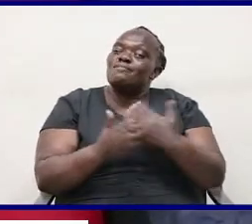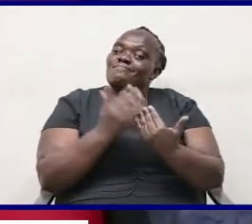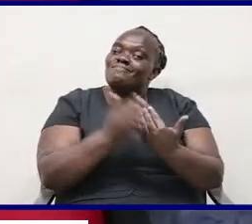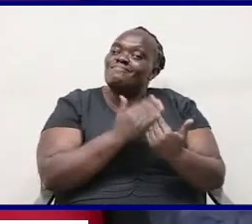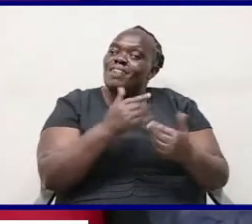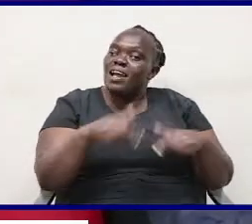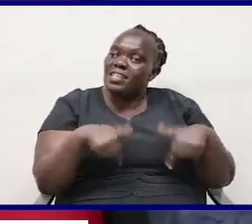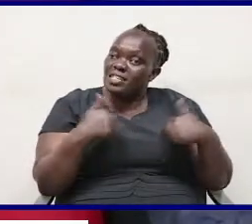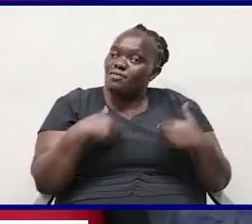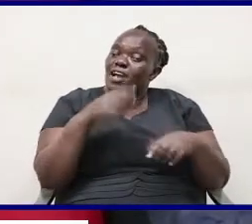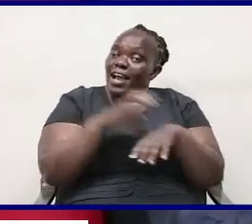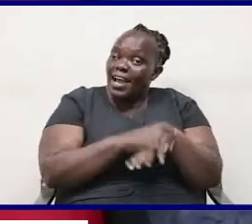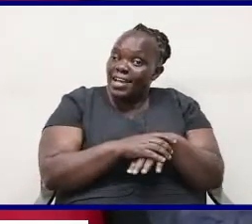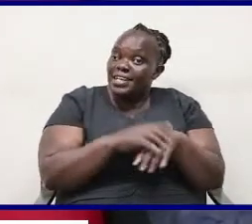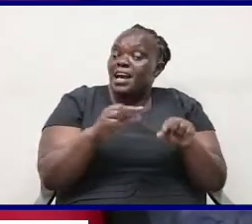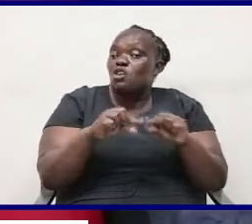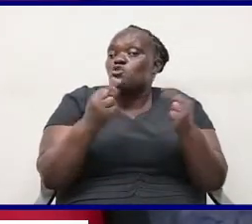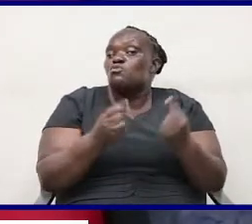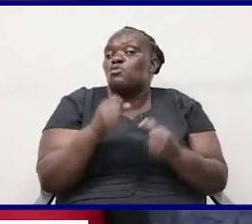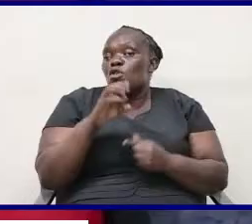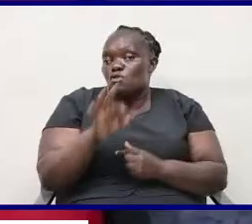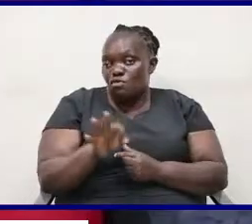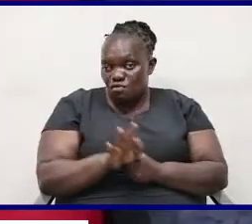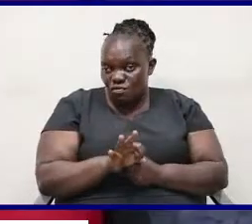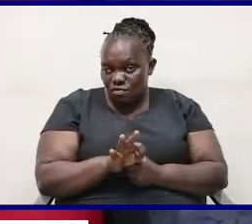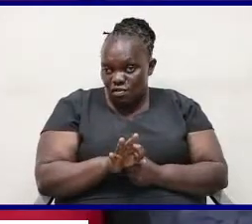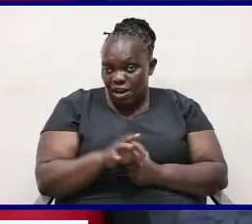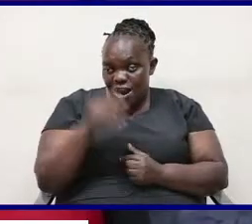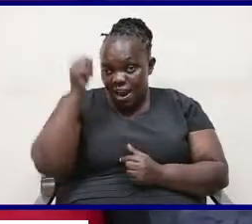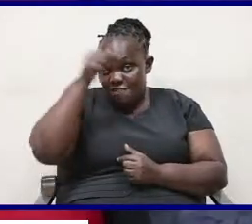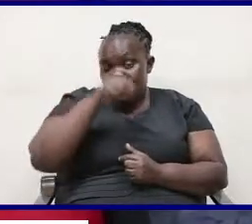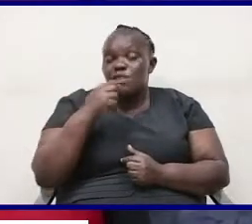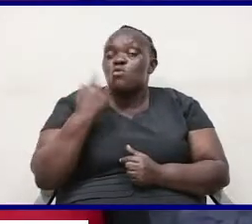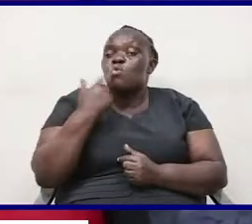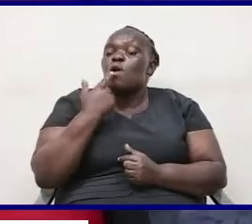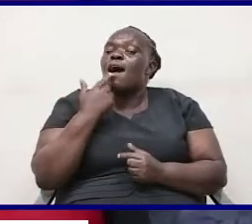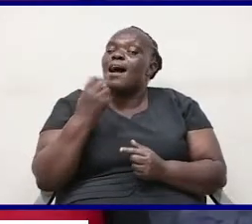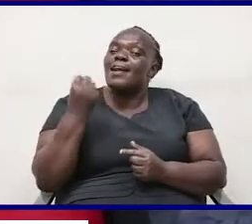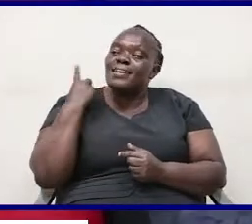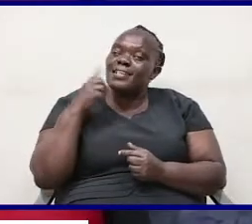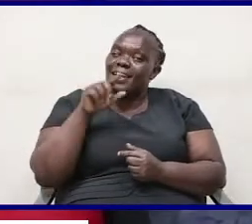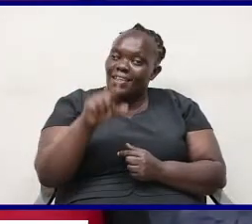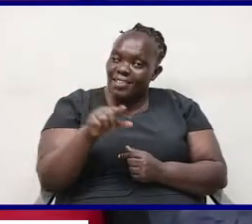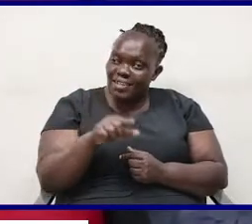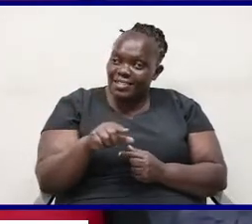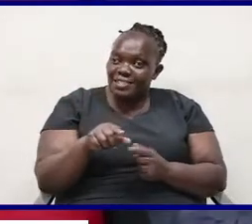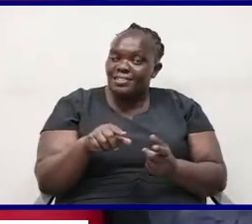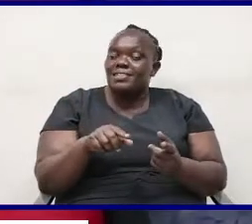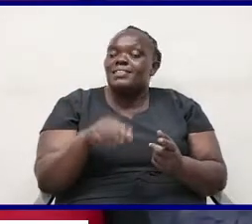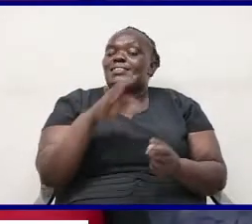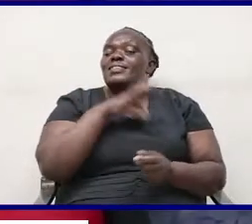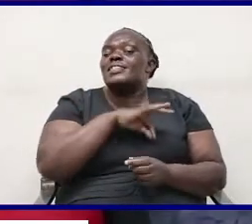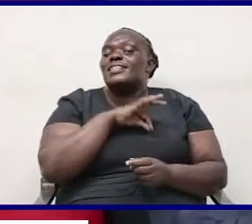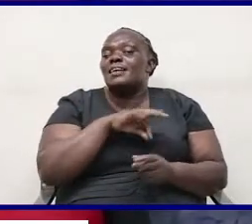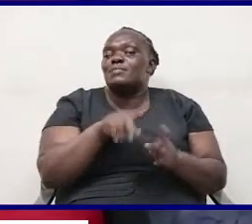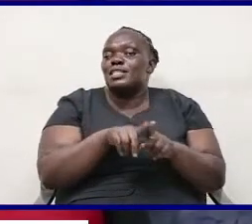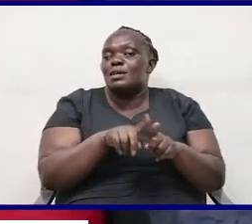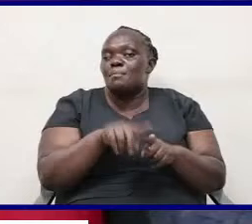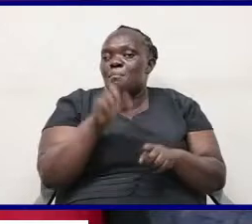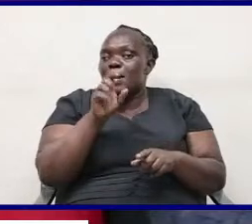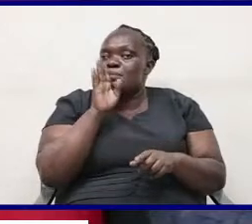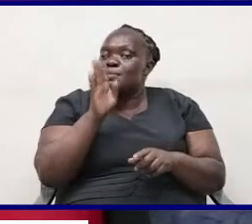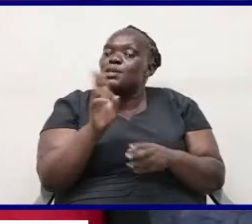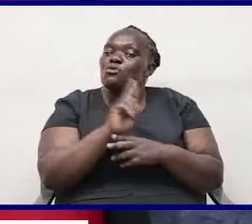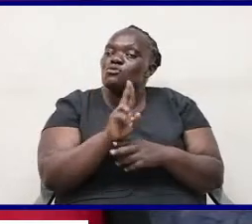myself. So we are getting a group of Africans who are understanding that disposable income is supposed